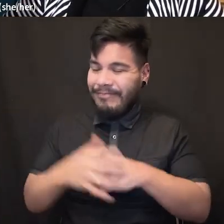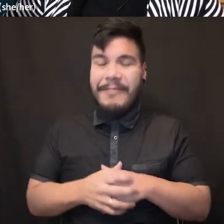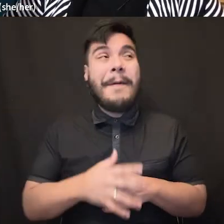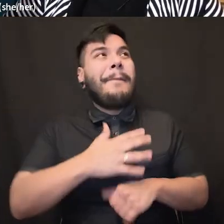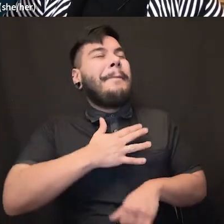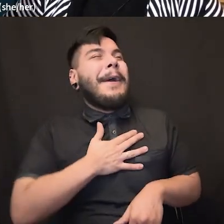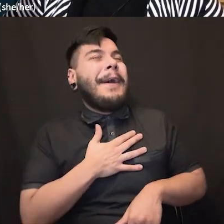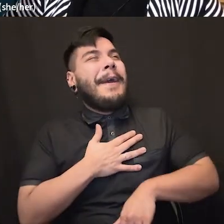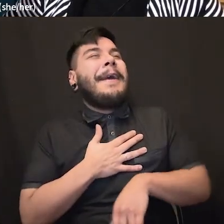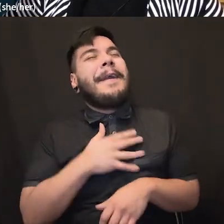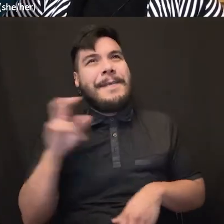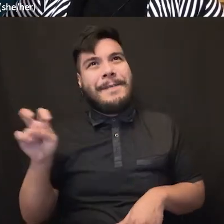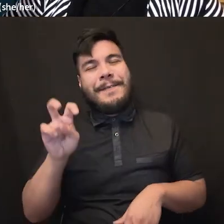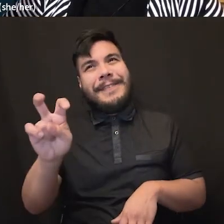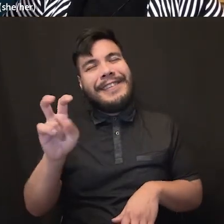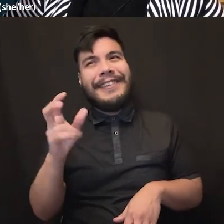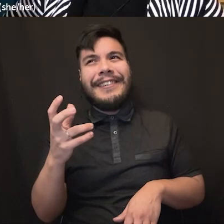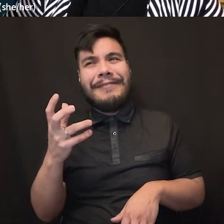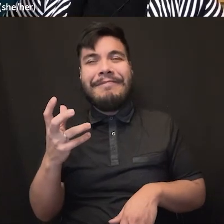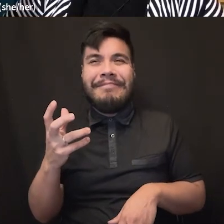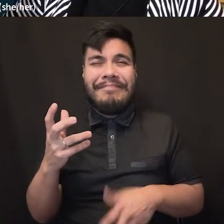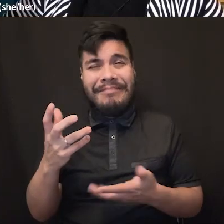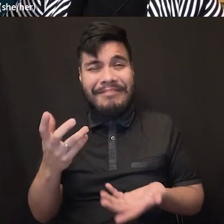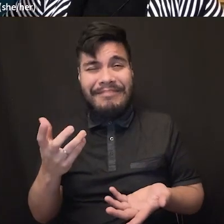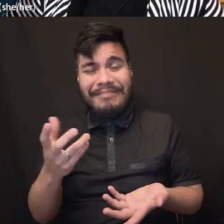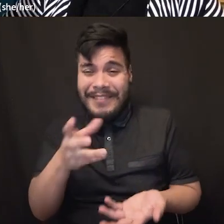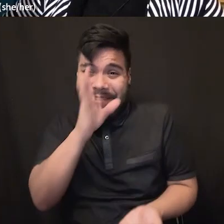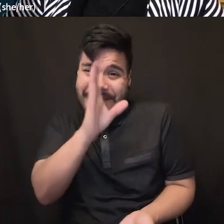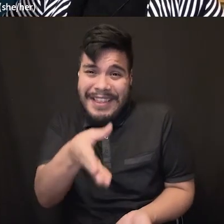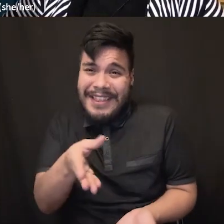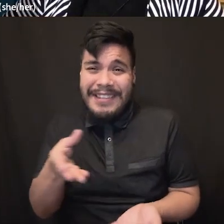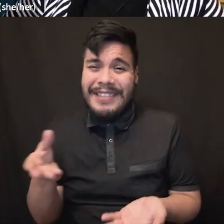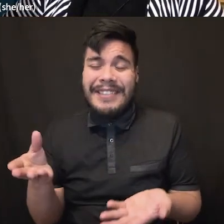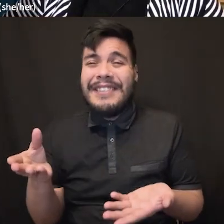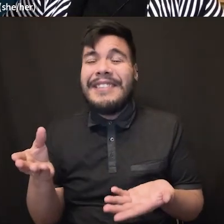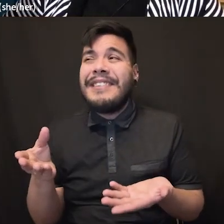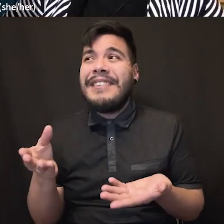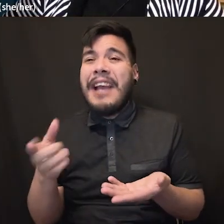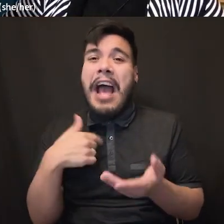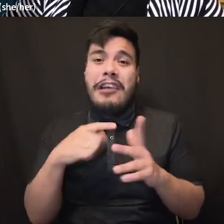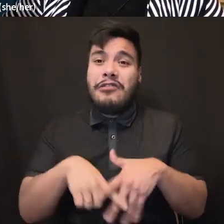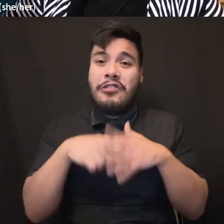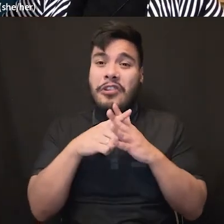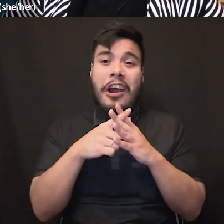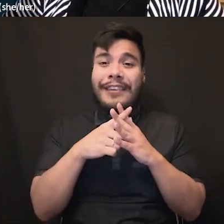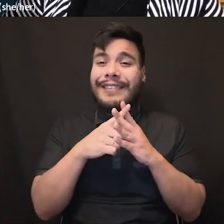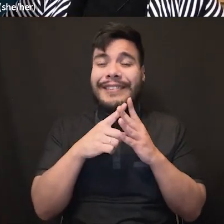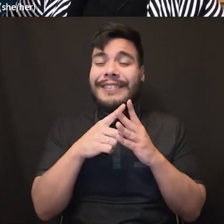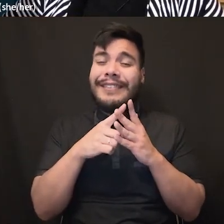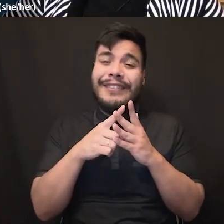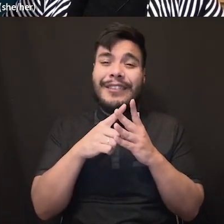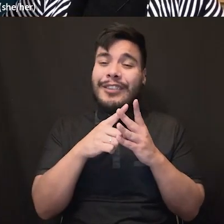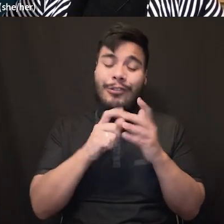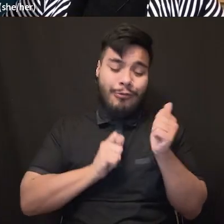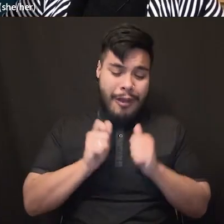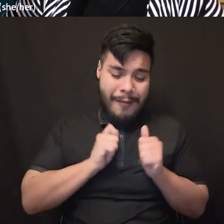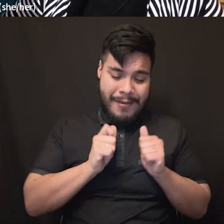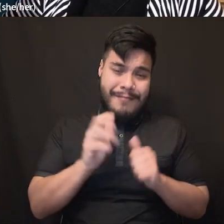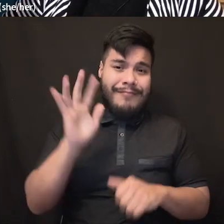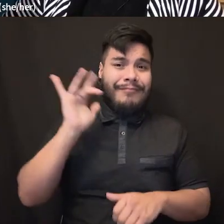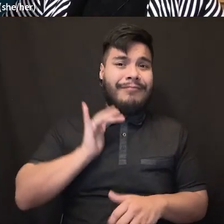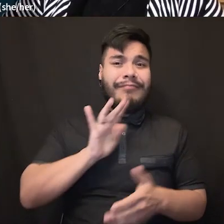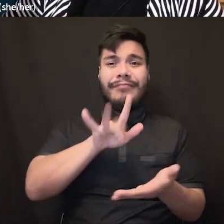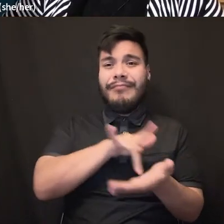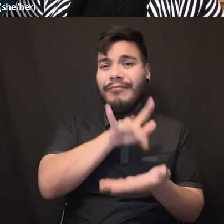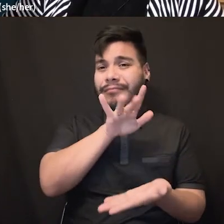My road is somewhat like straightforward in that I just started doing drama in junior high and I